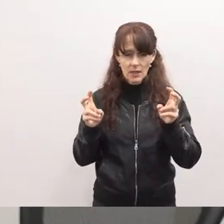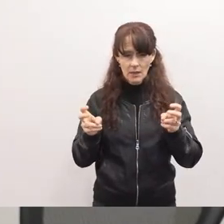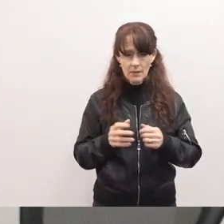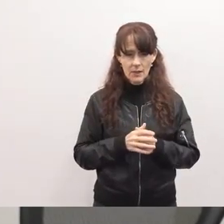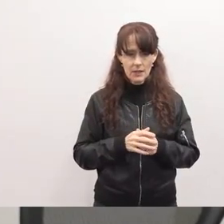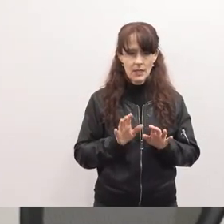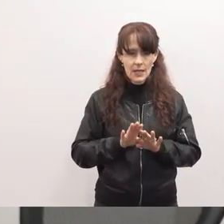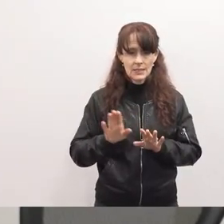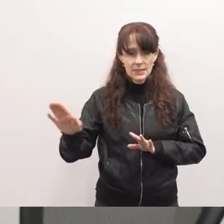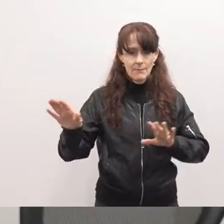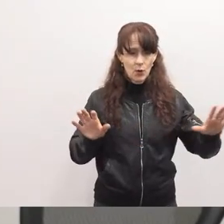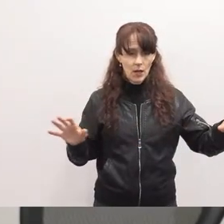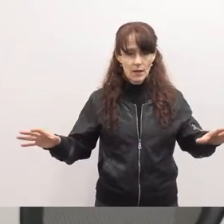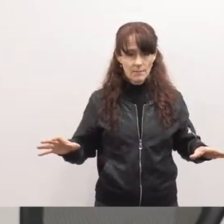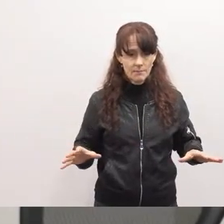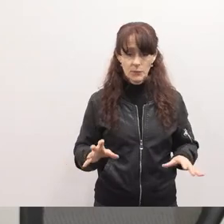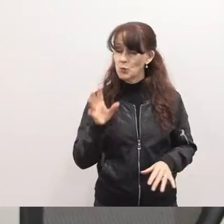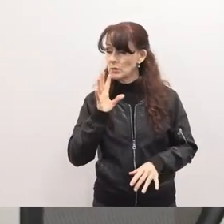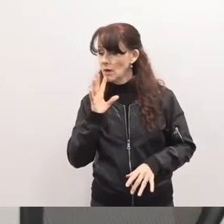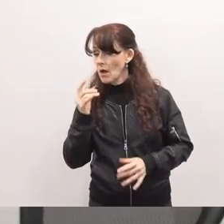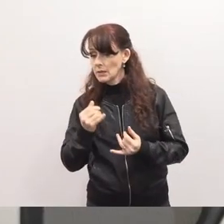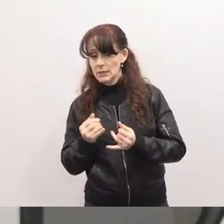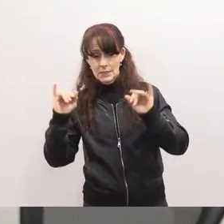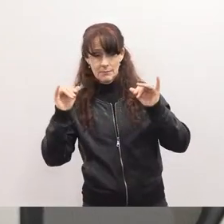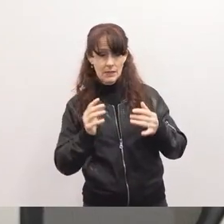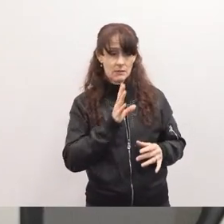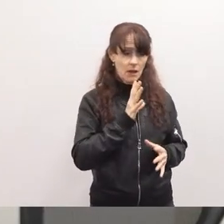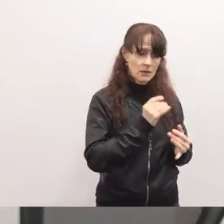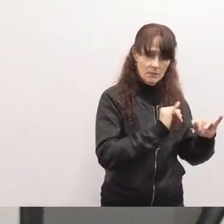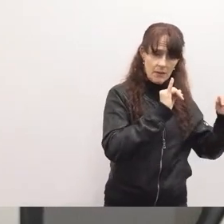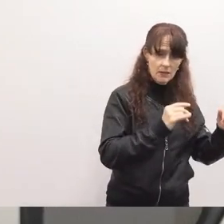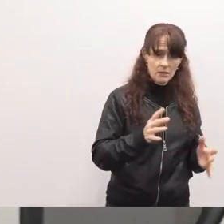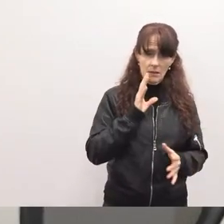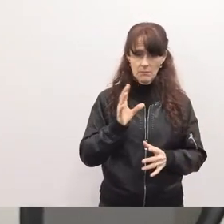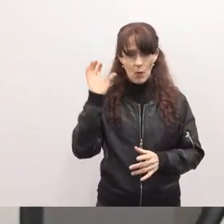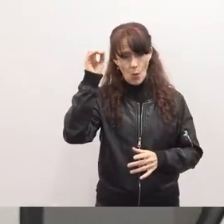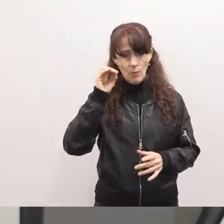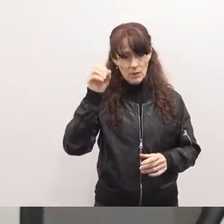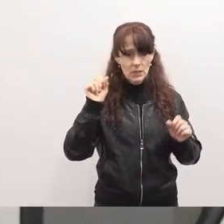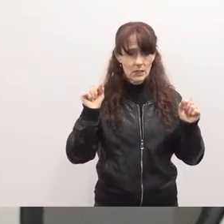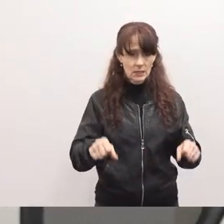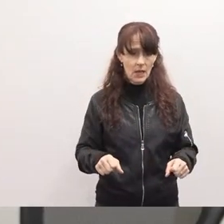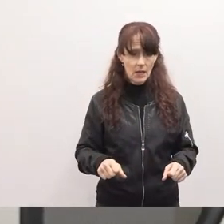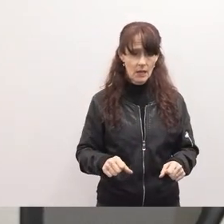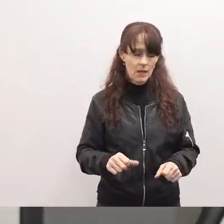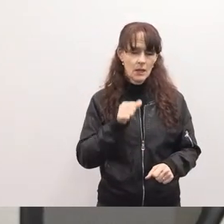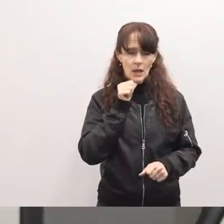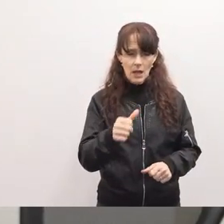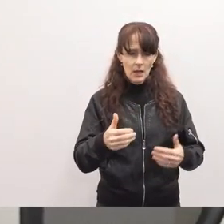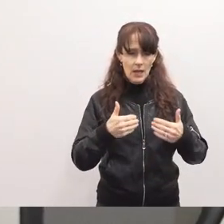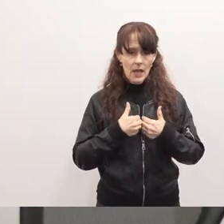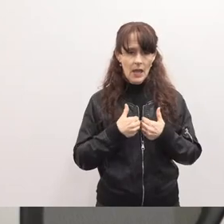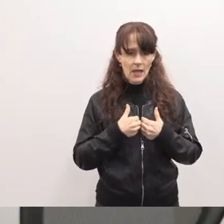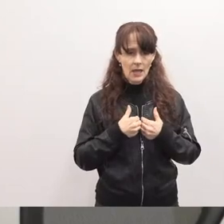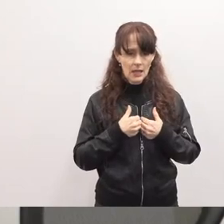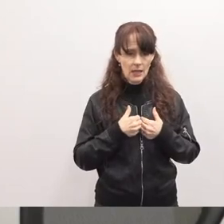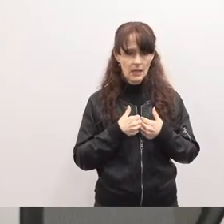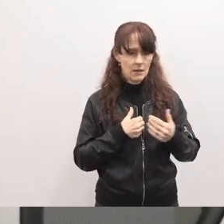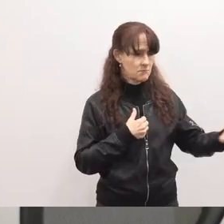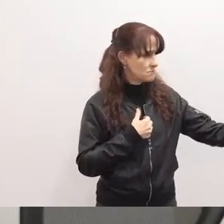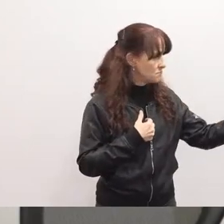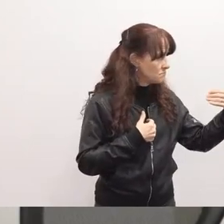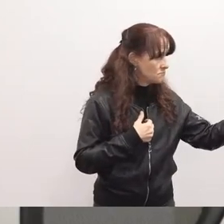keep separated out. But you each could speak publicly your own opinion, as long as you're not having